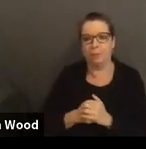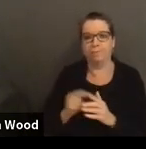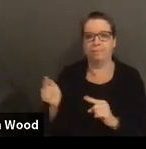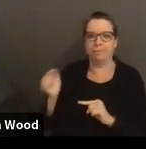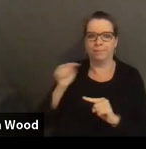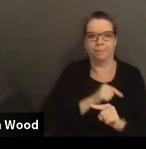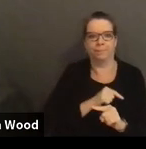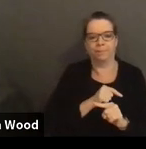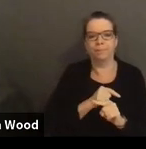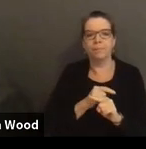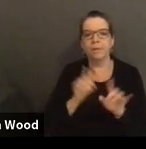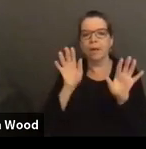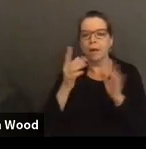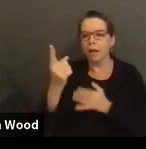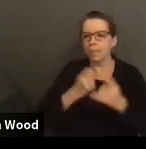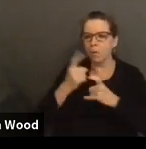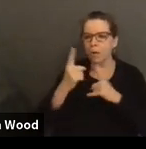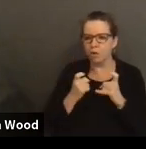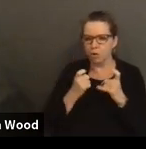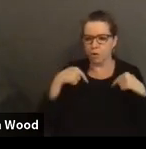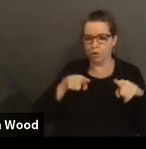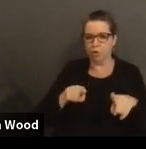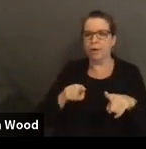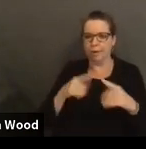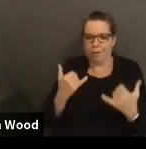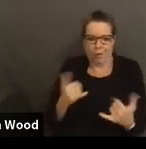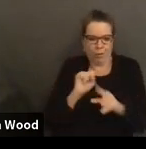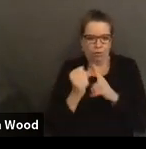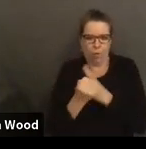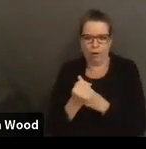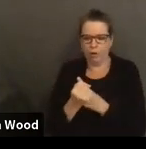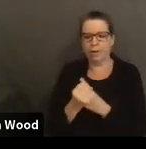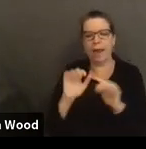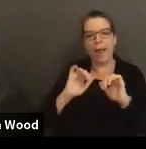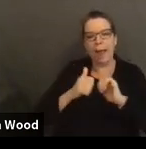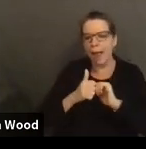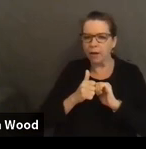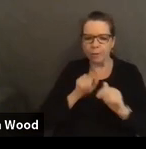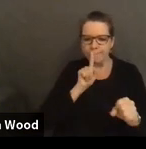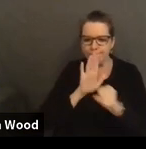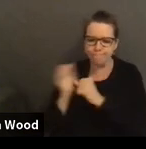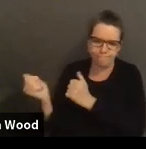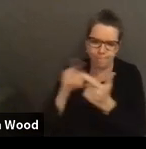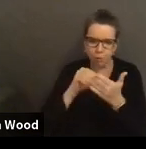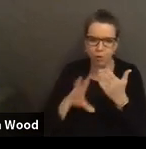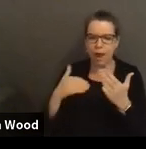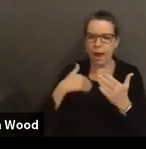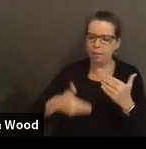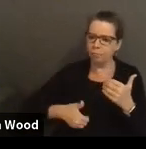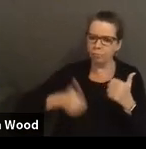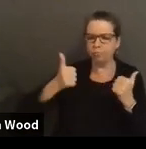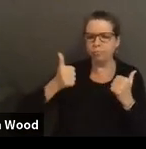the essential questions that we have during our current situation is, how do we make sure all of my students experience high